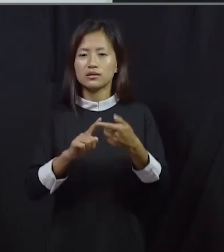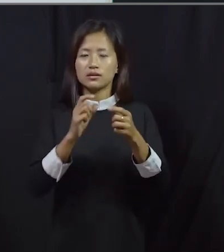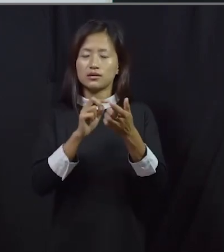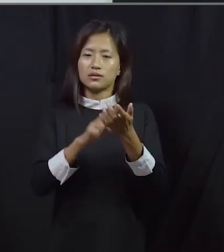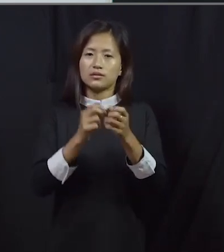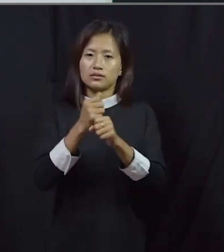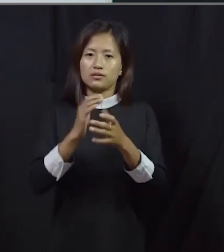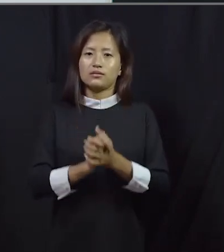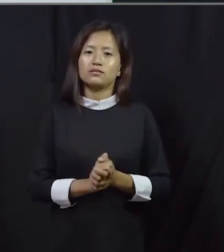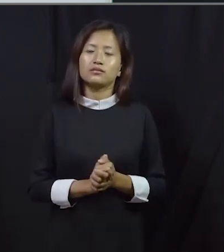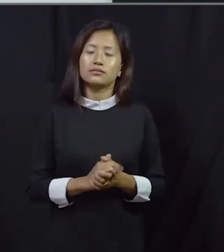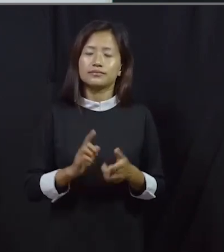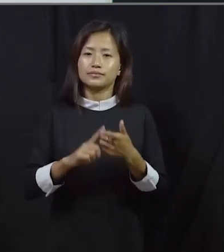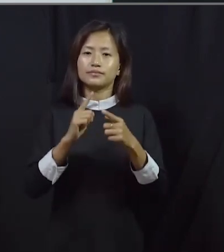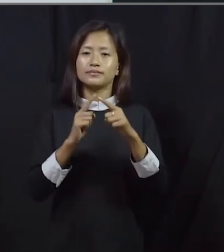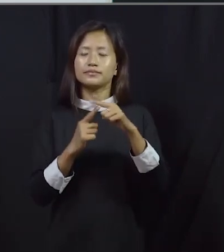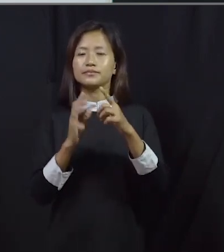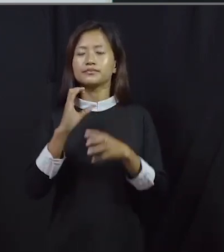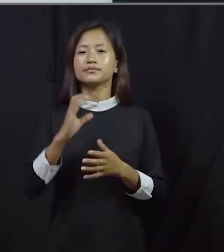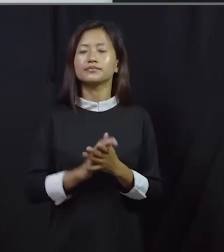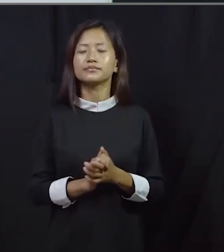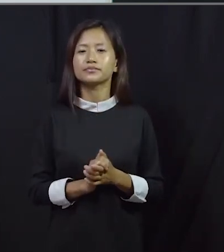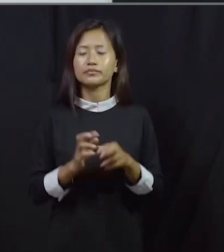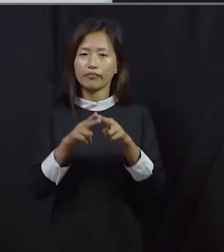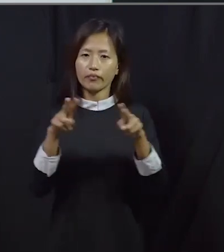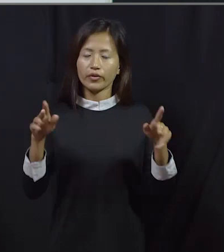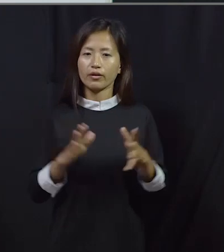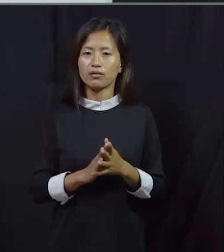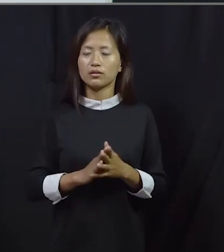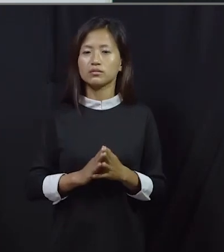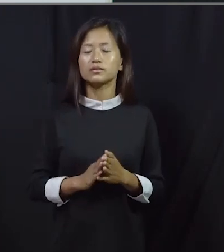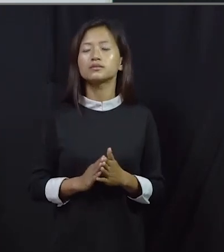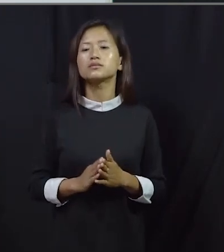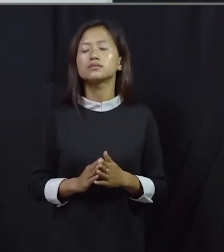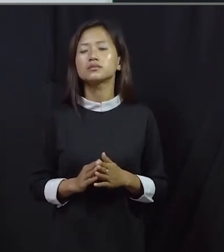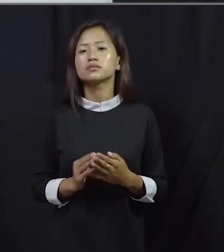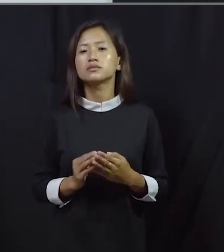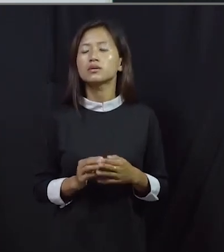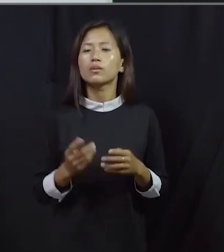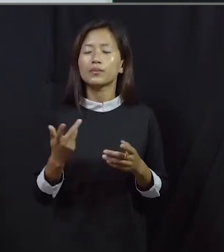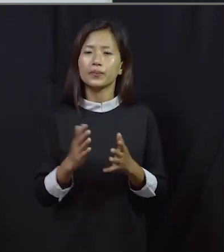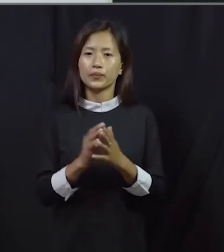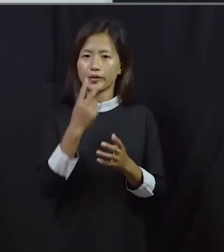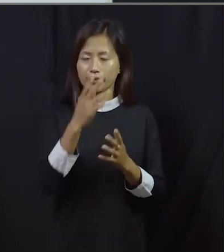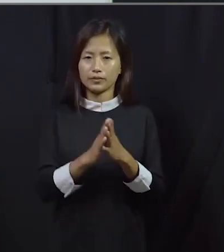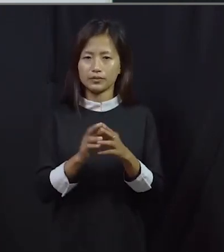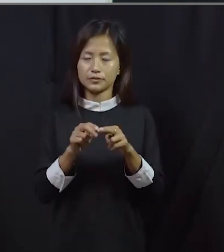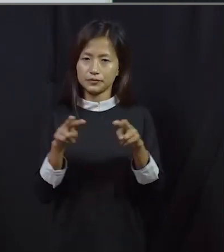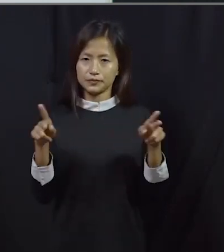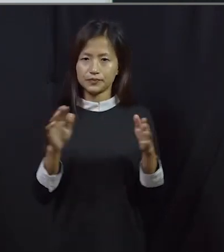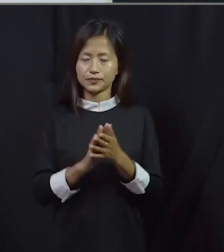Okay, etc. So for this electrical energy, mechanical, whether this is electrical energy, whether this is mechanical energy, whether this